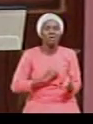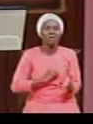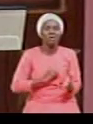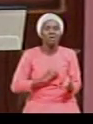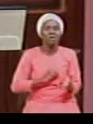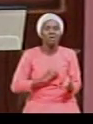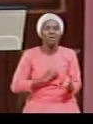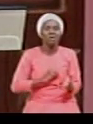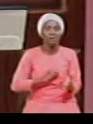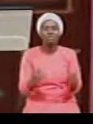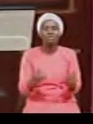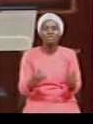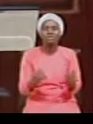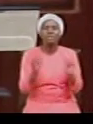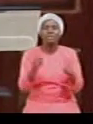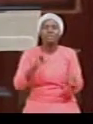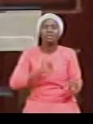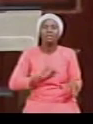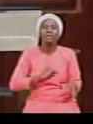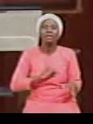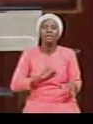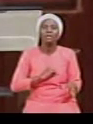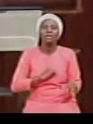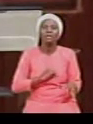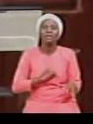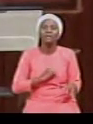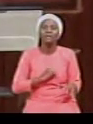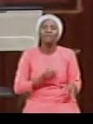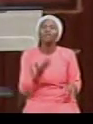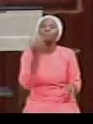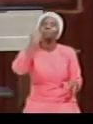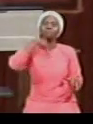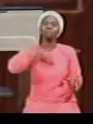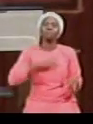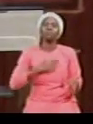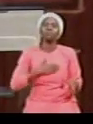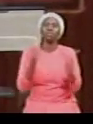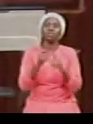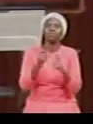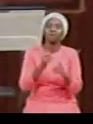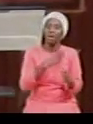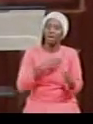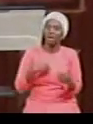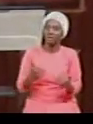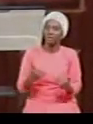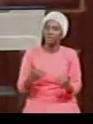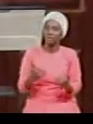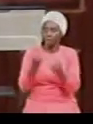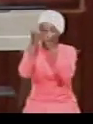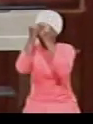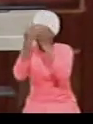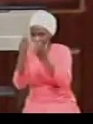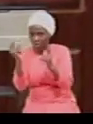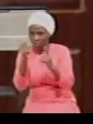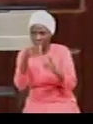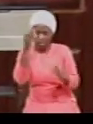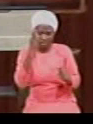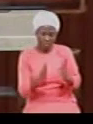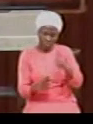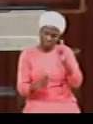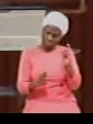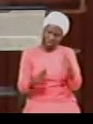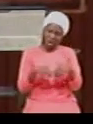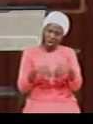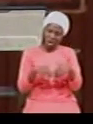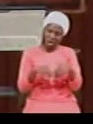I swallow my words and go by the word of God? How does